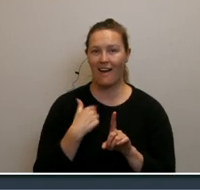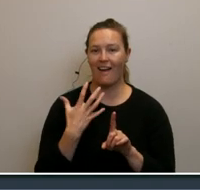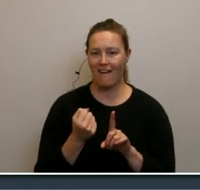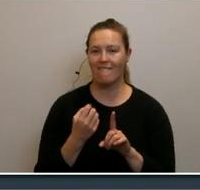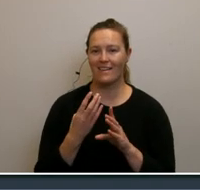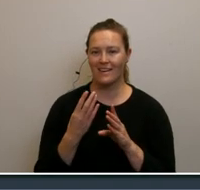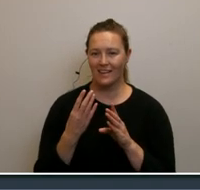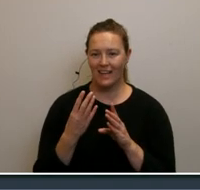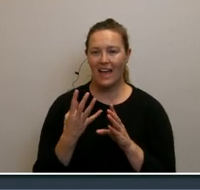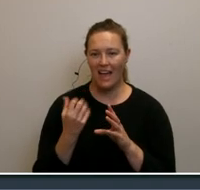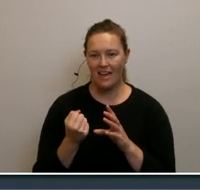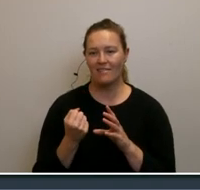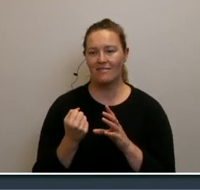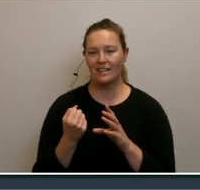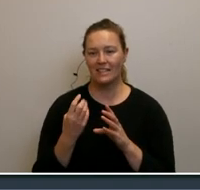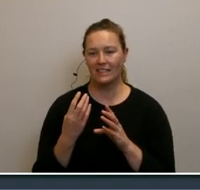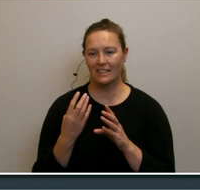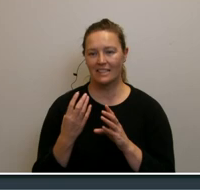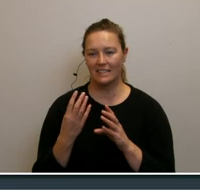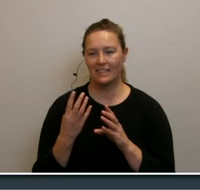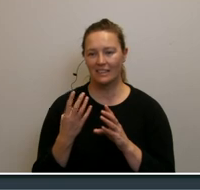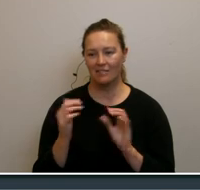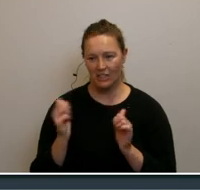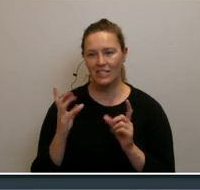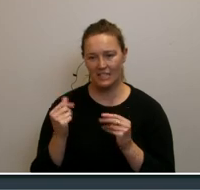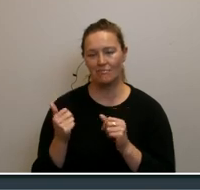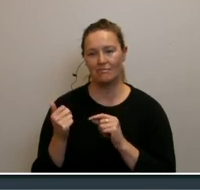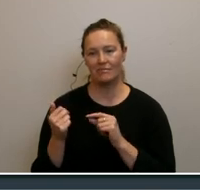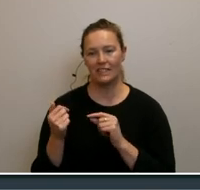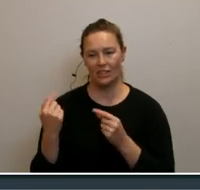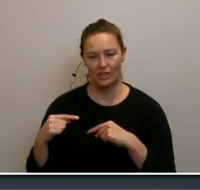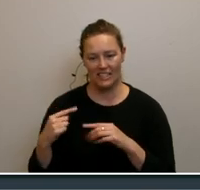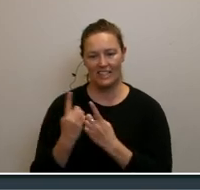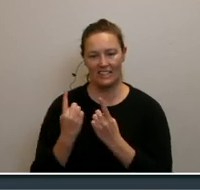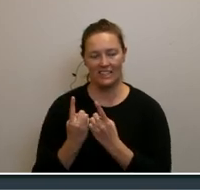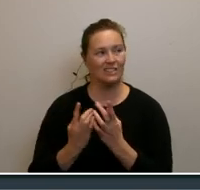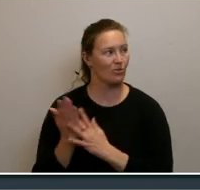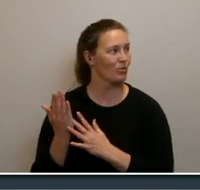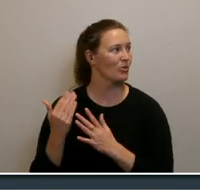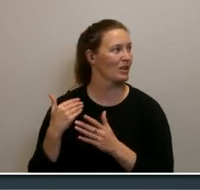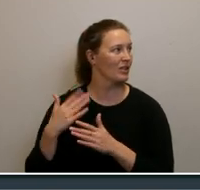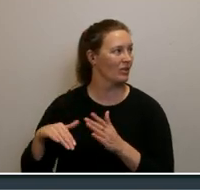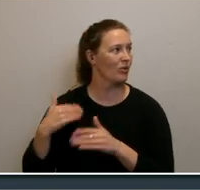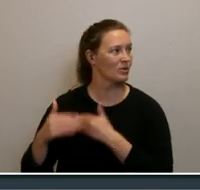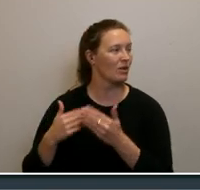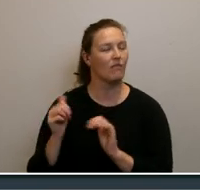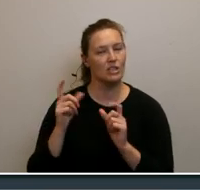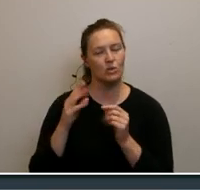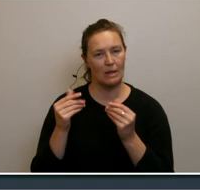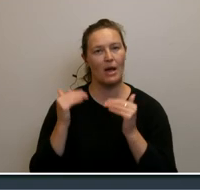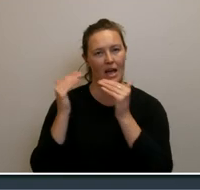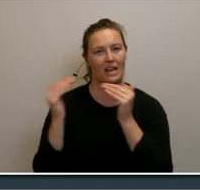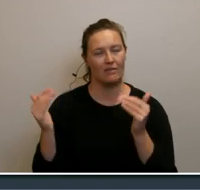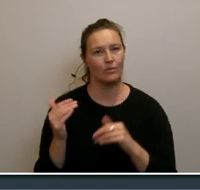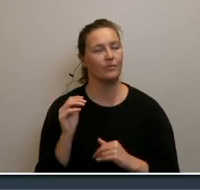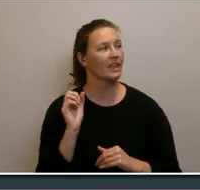from consenting things up and down the coast. Absolutely. But that might be a better one for Stephen to answer. We have done a sort of high level.